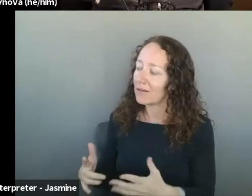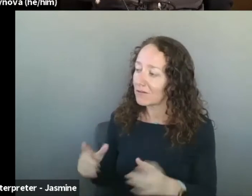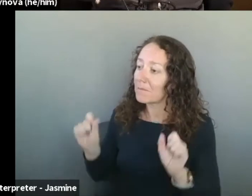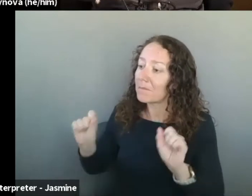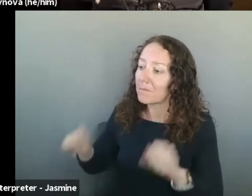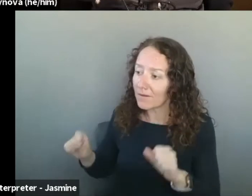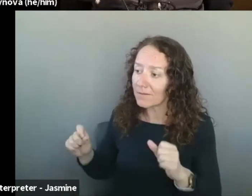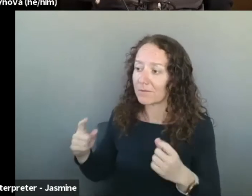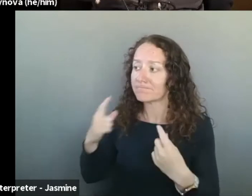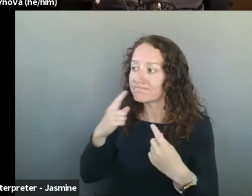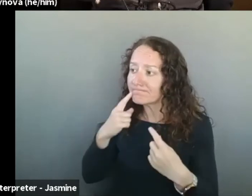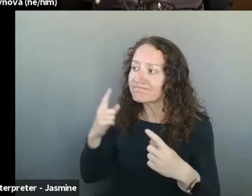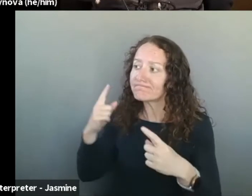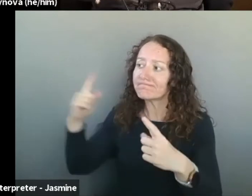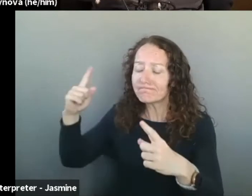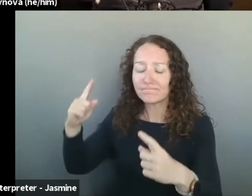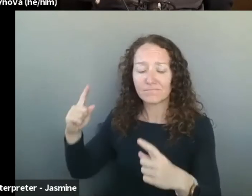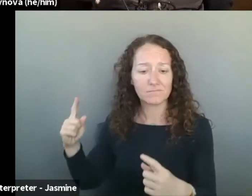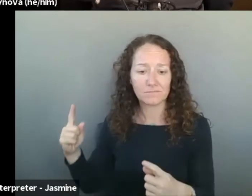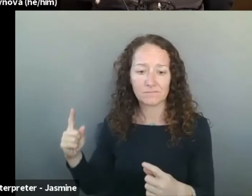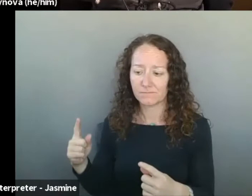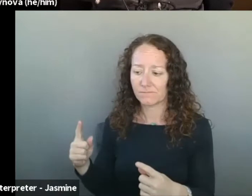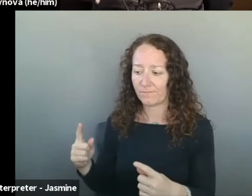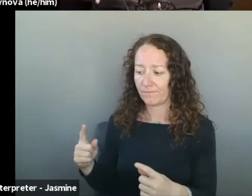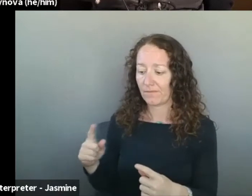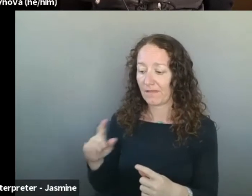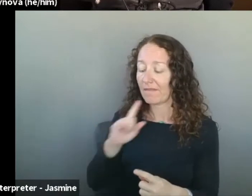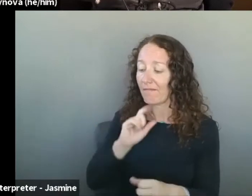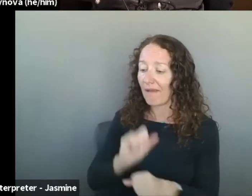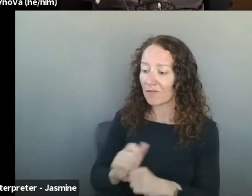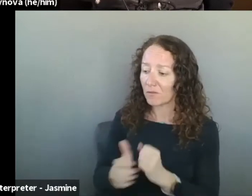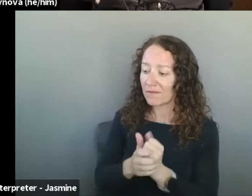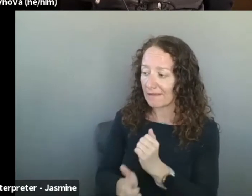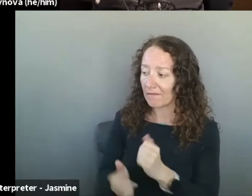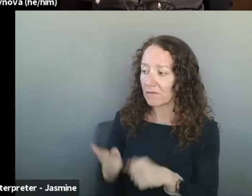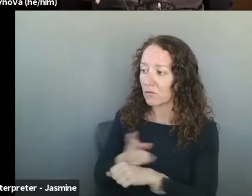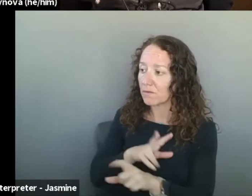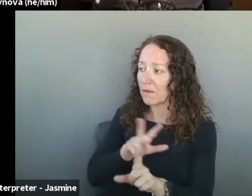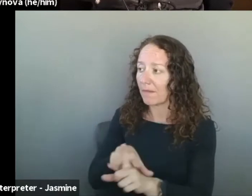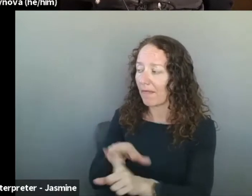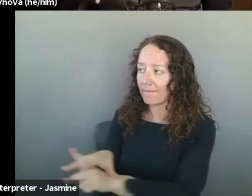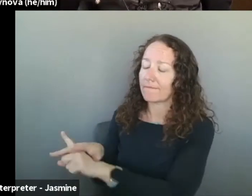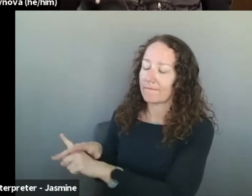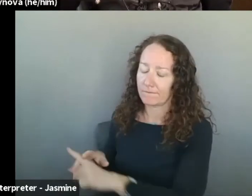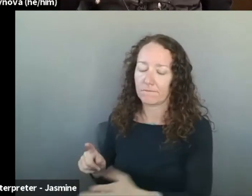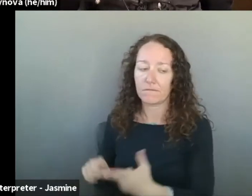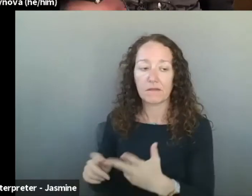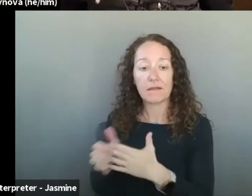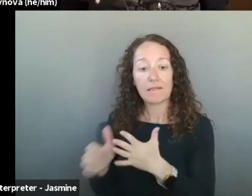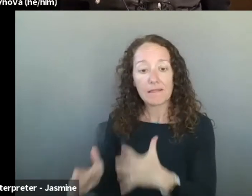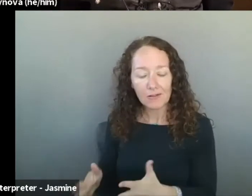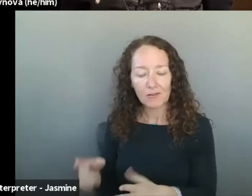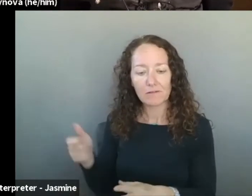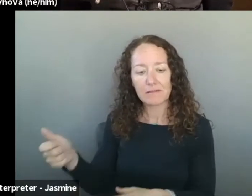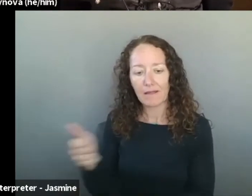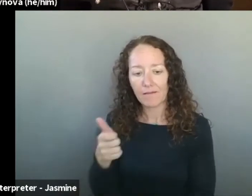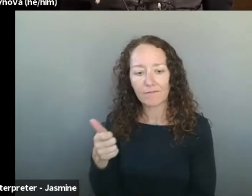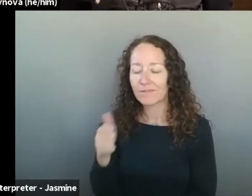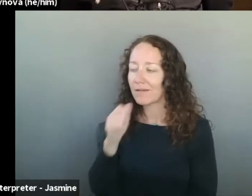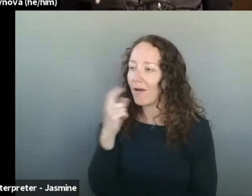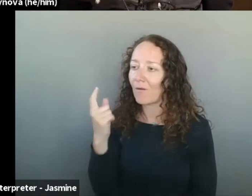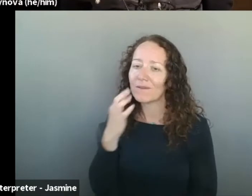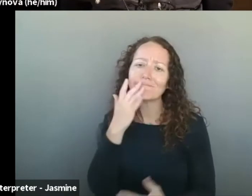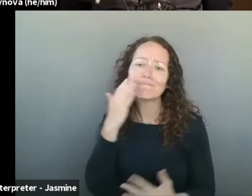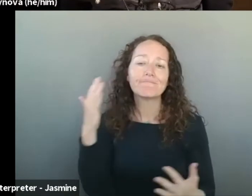are able to work around their actual skill set, leaders who are not necessarily